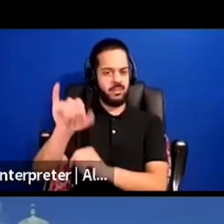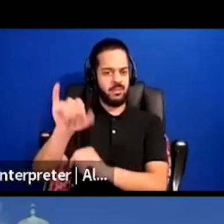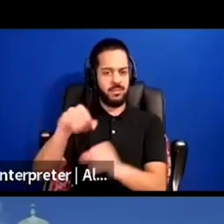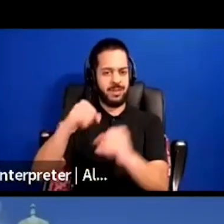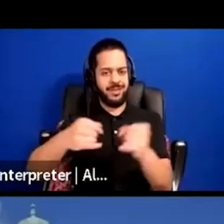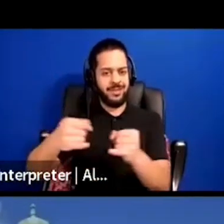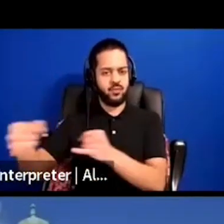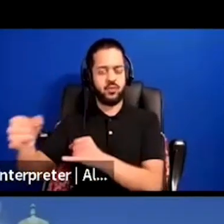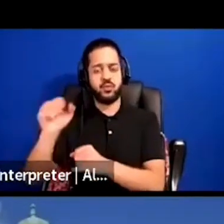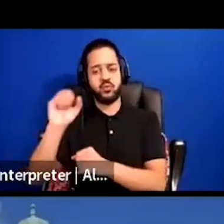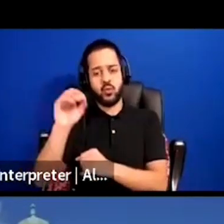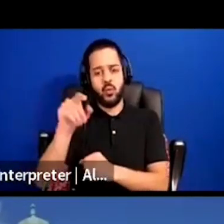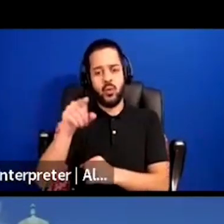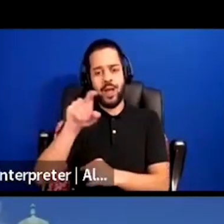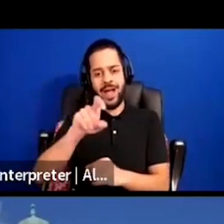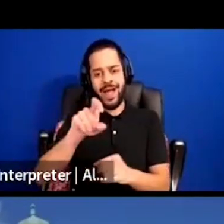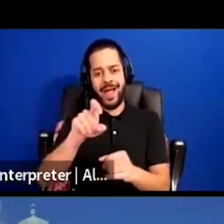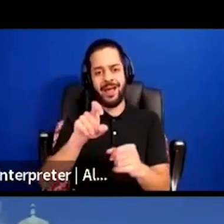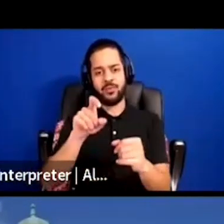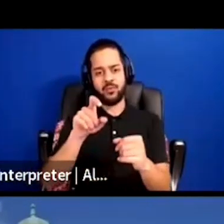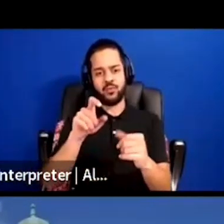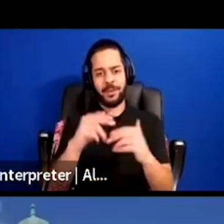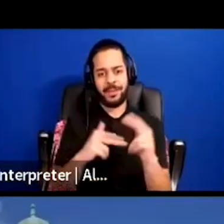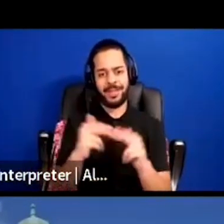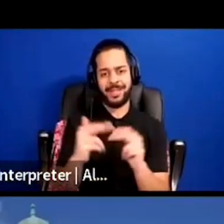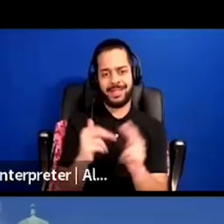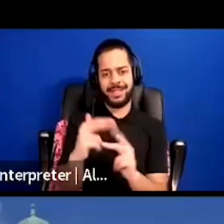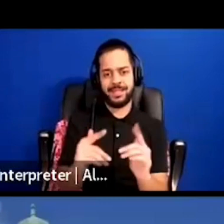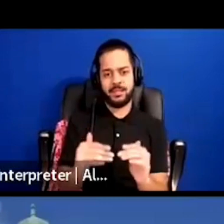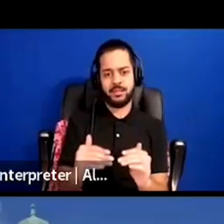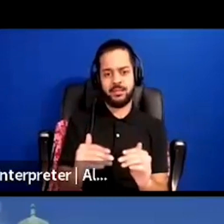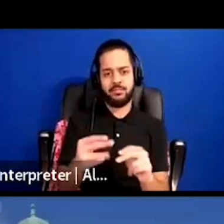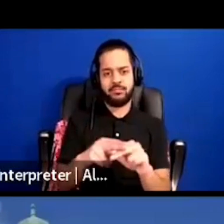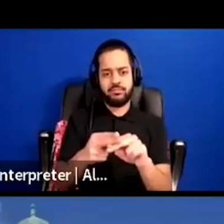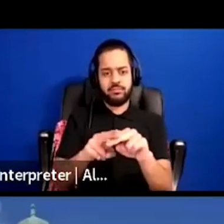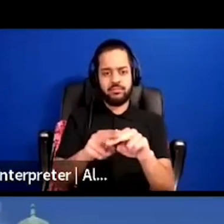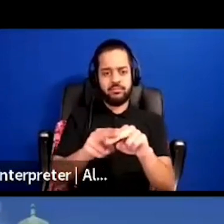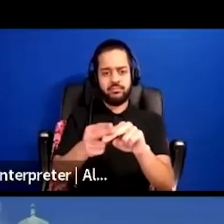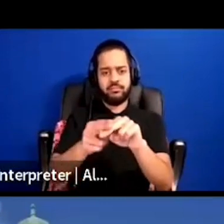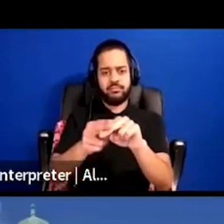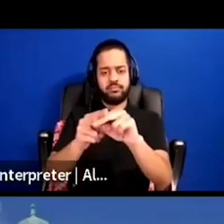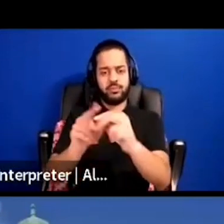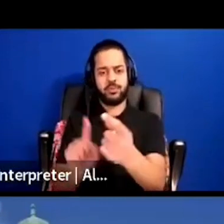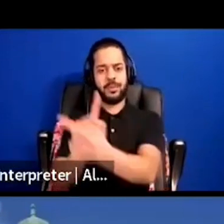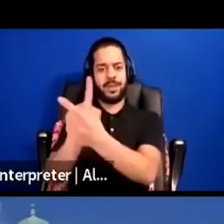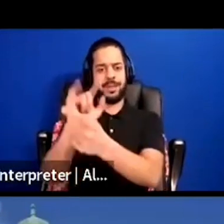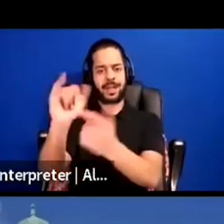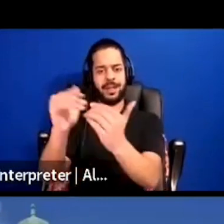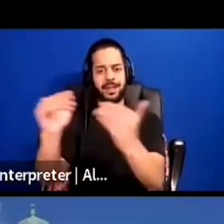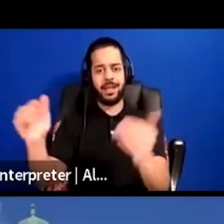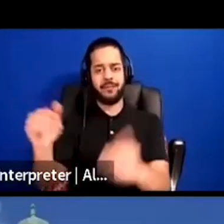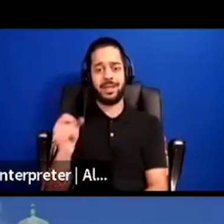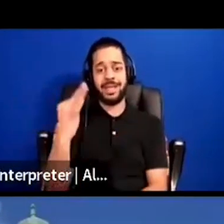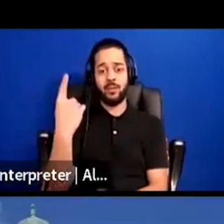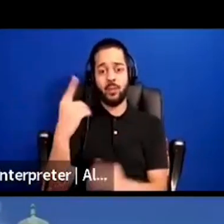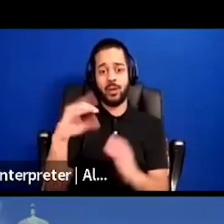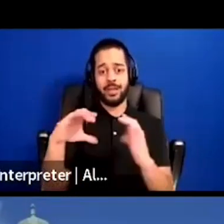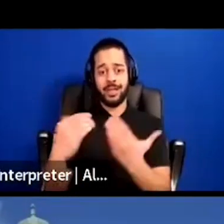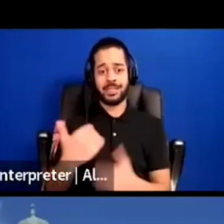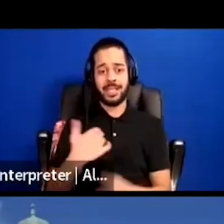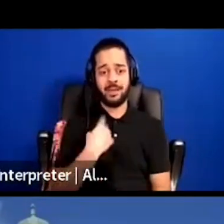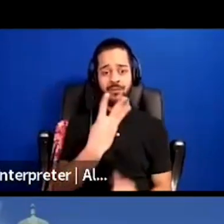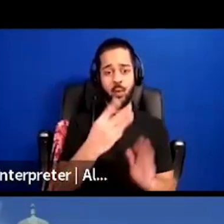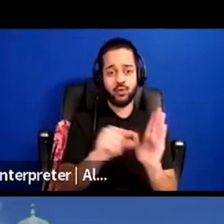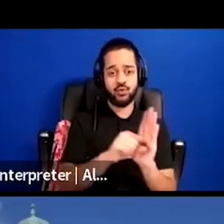the level and time it takes for them to get that. And if you have a classroom with up to 4 grade levels in an LREC